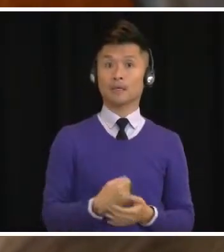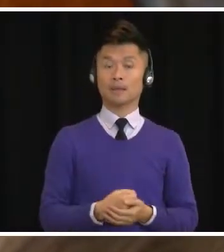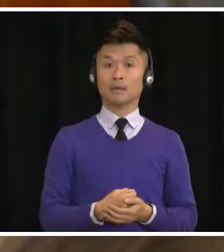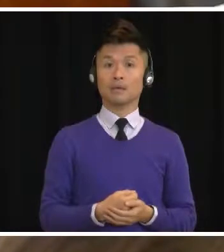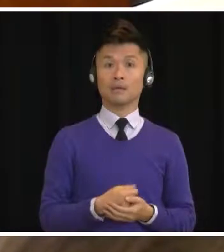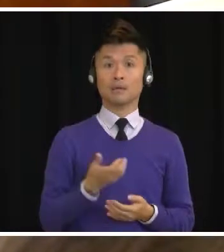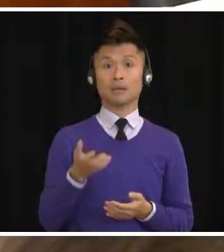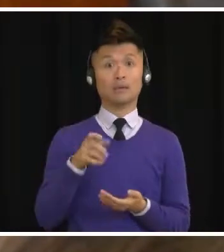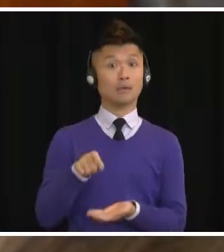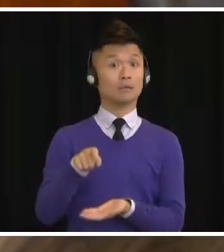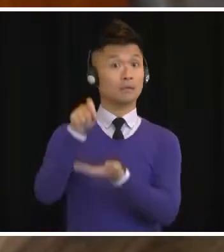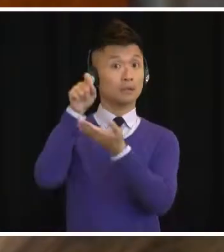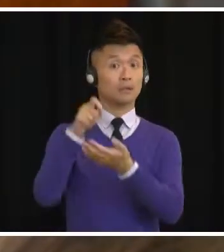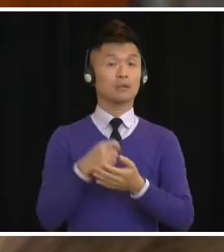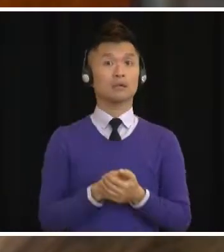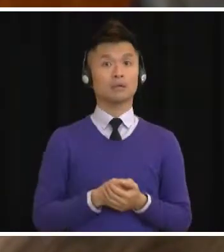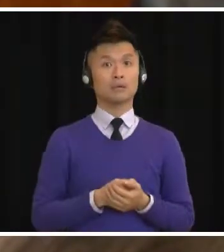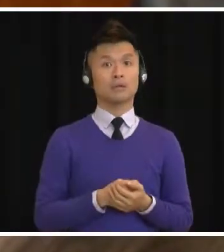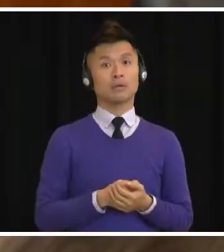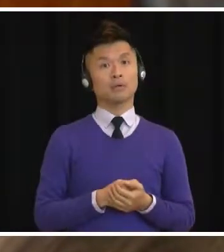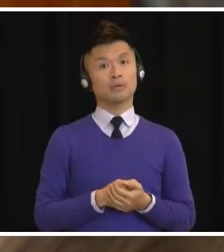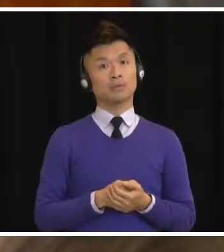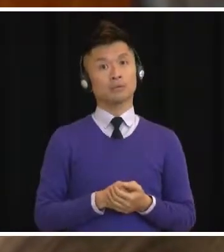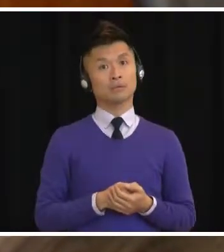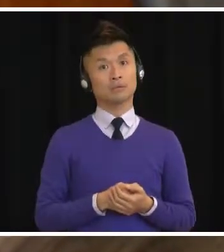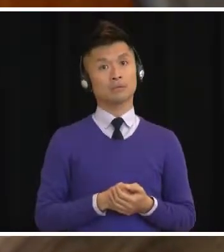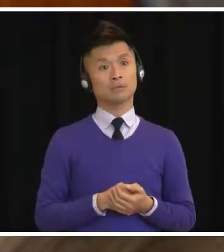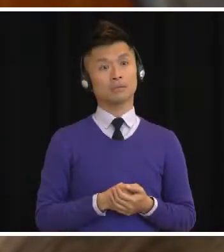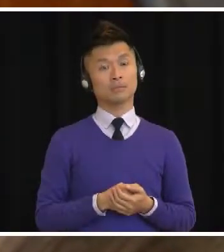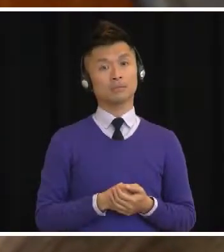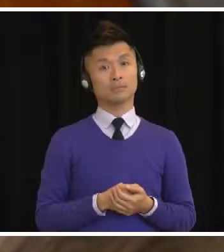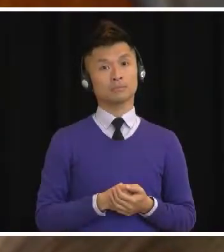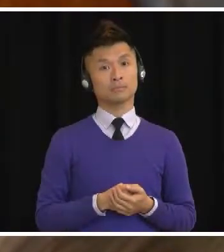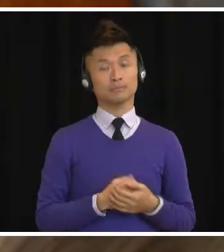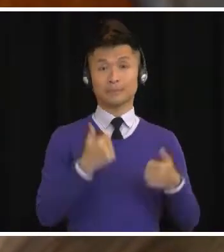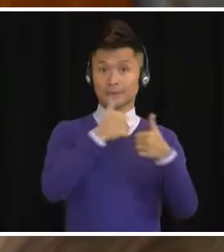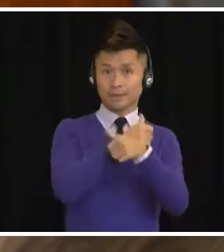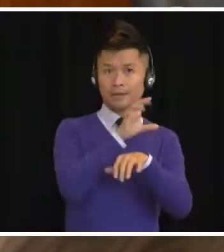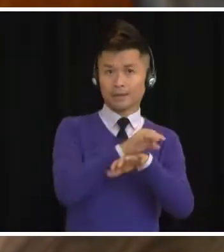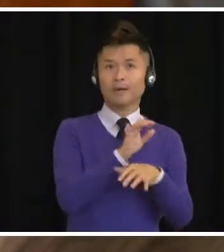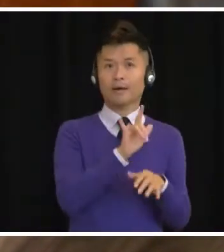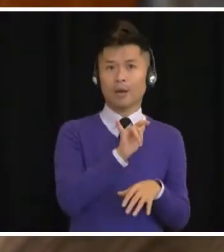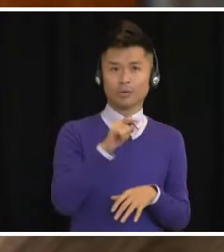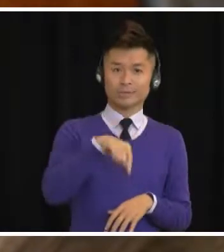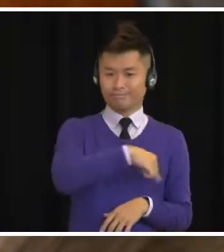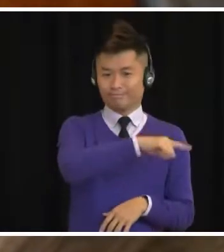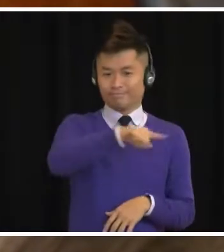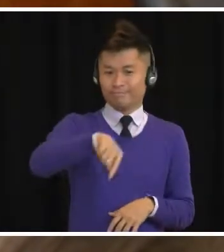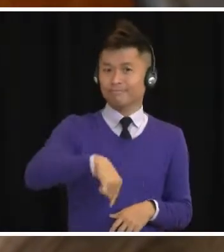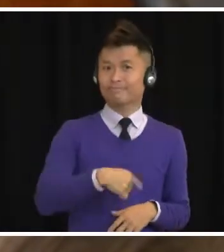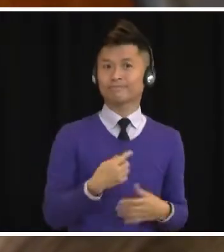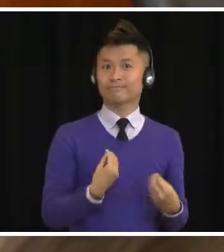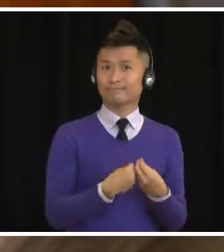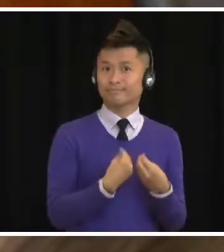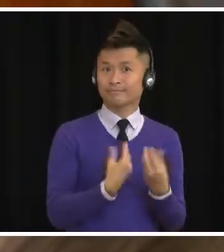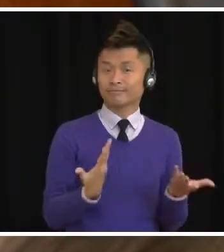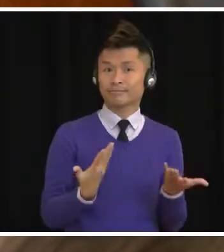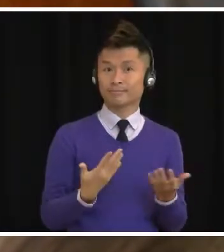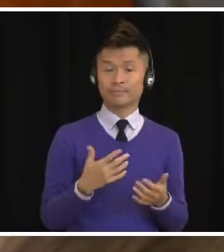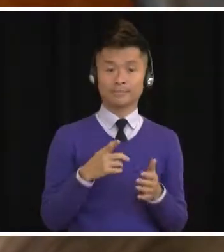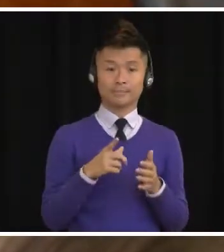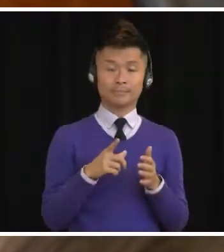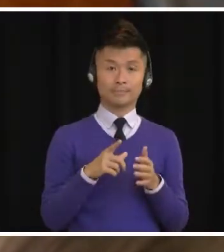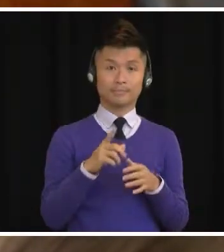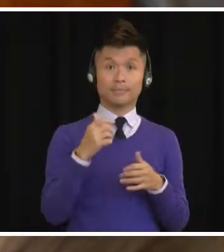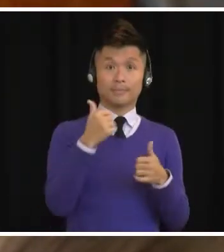guideline requirements made by the government. I think substitution teachers